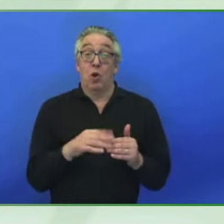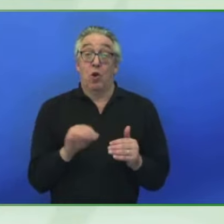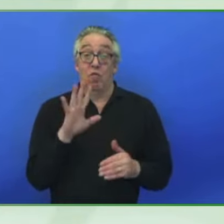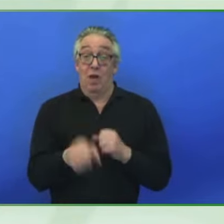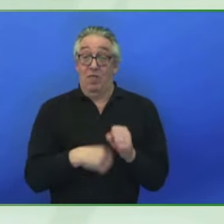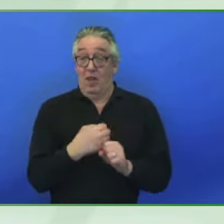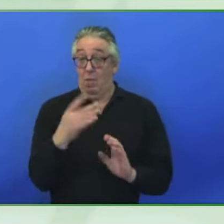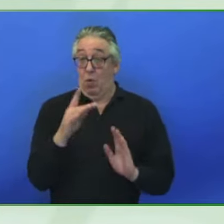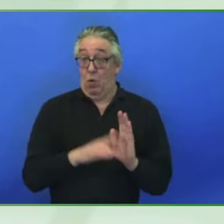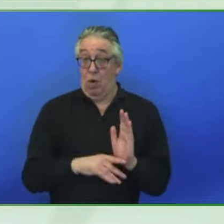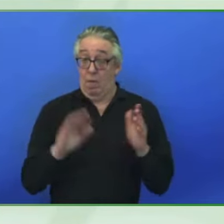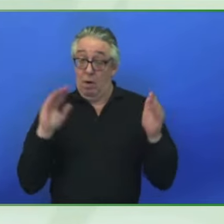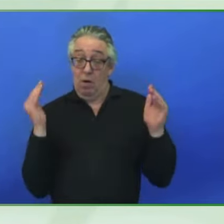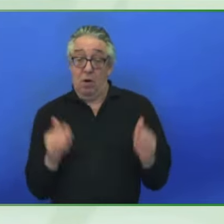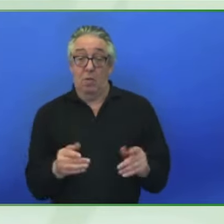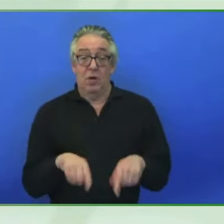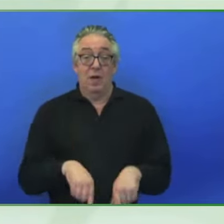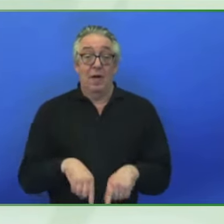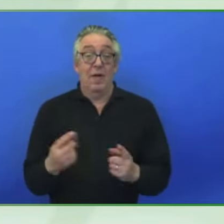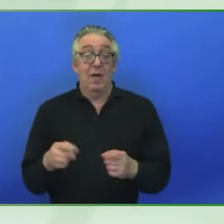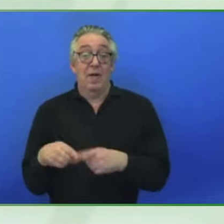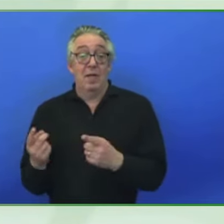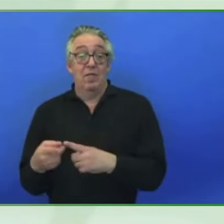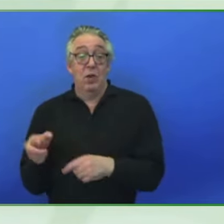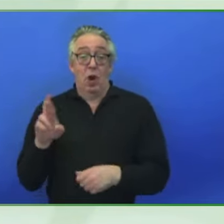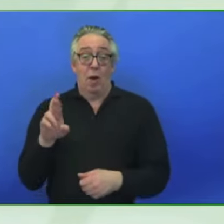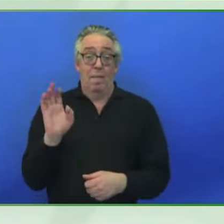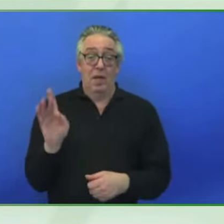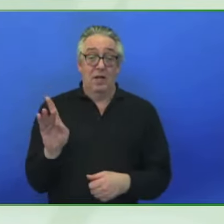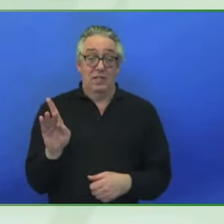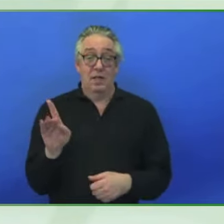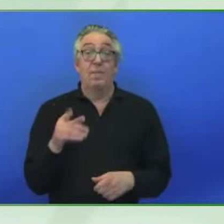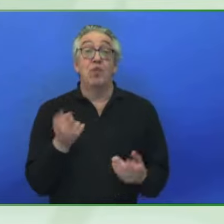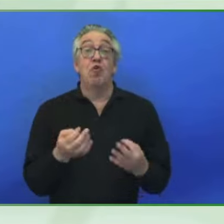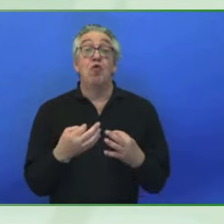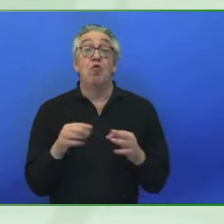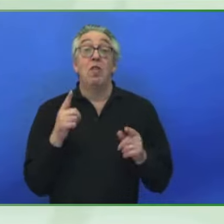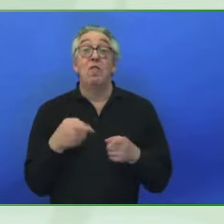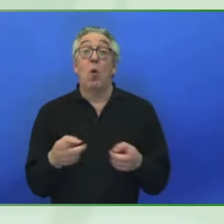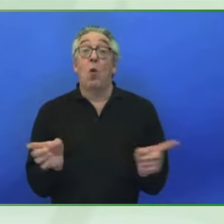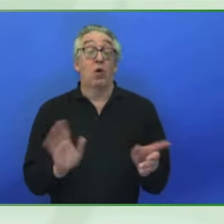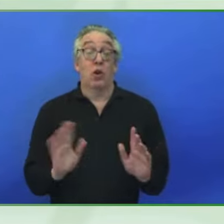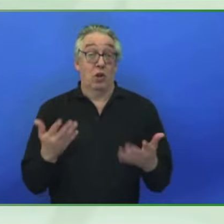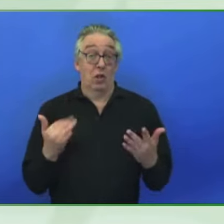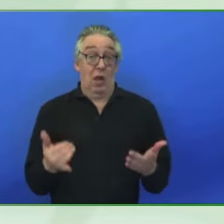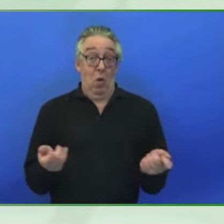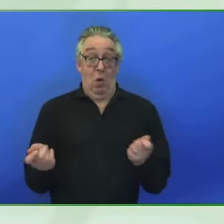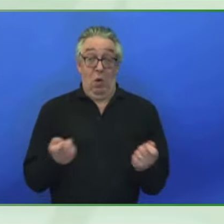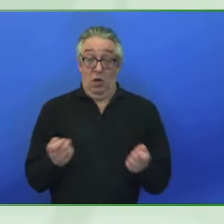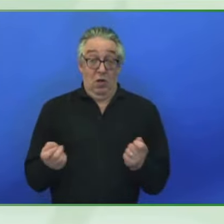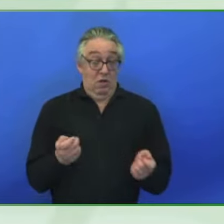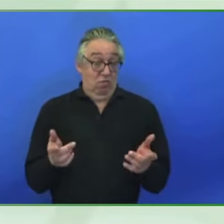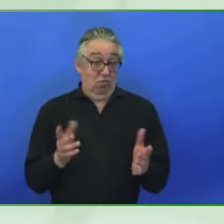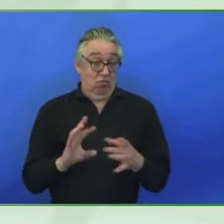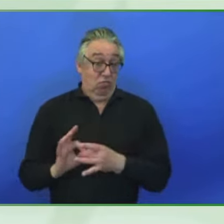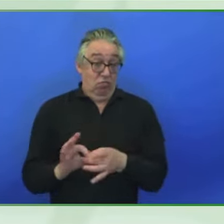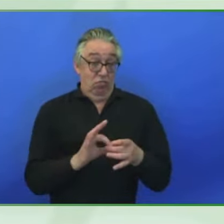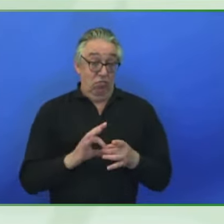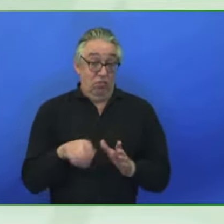RFPs, so it's not just a free-for-all, it's very kind of coordinated now in terms of its approach. But essentially,